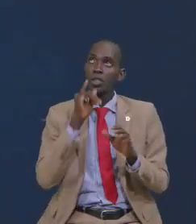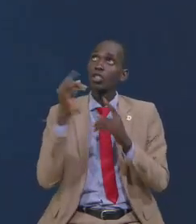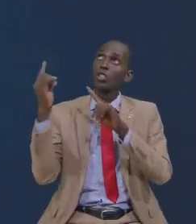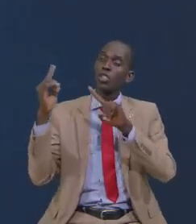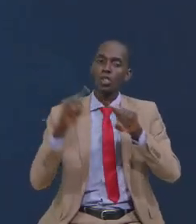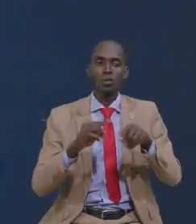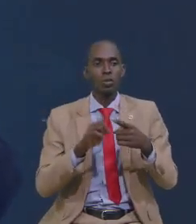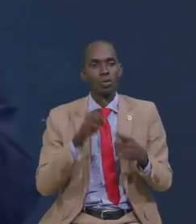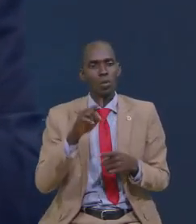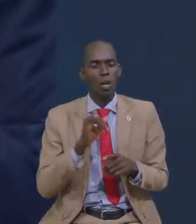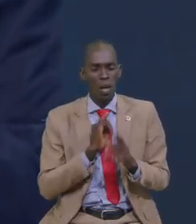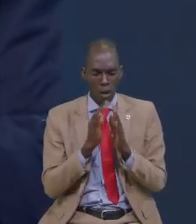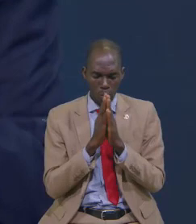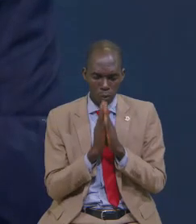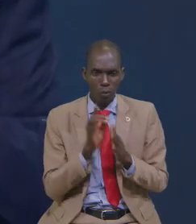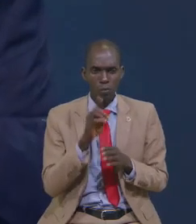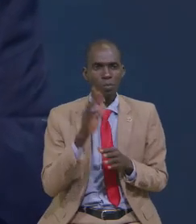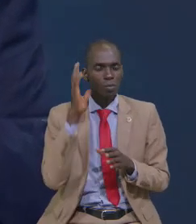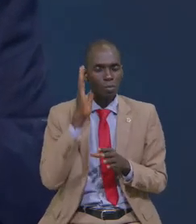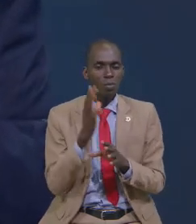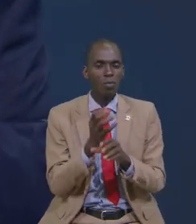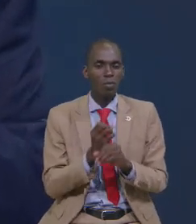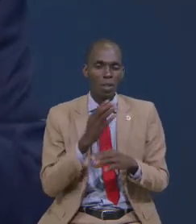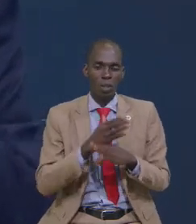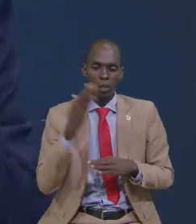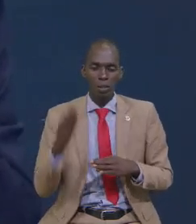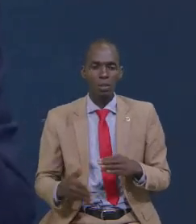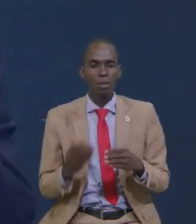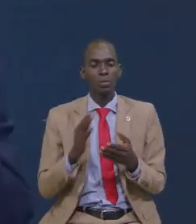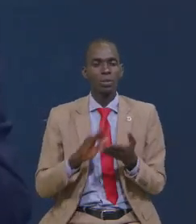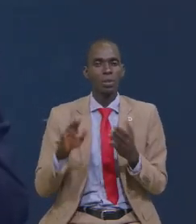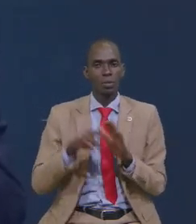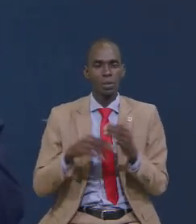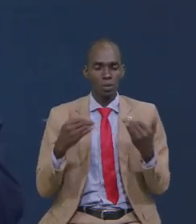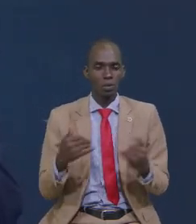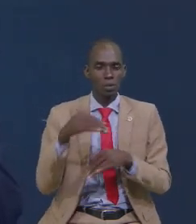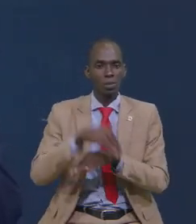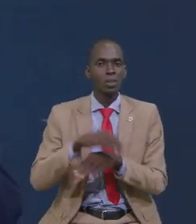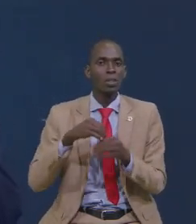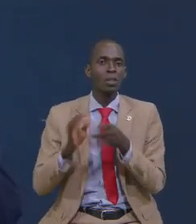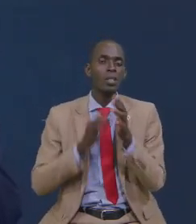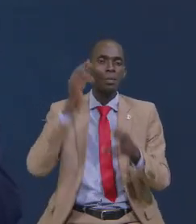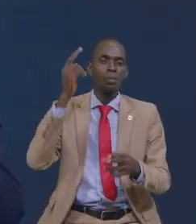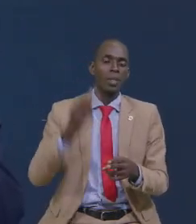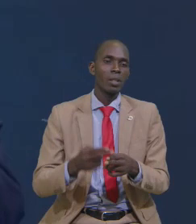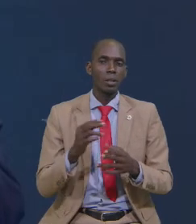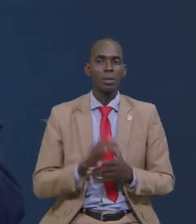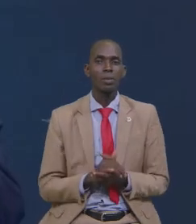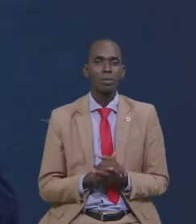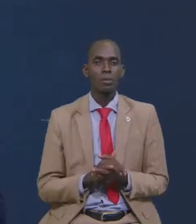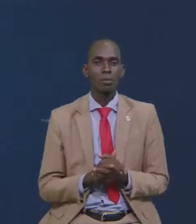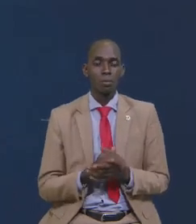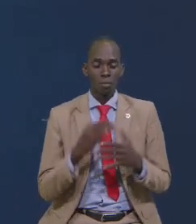pray you'll receive total forgiveness tonight in Jesus' name. Heads